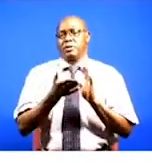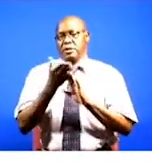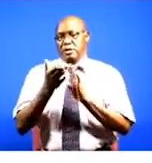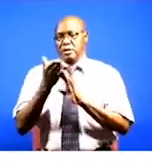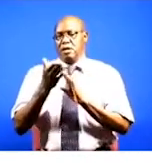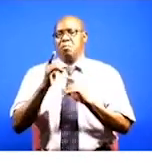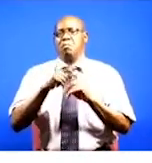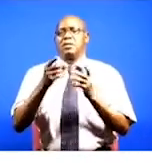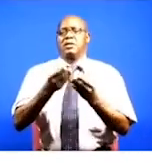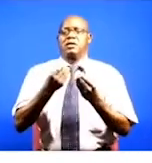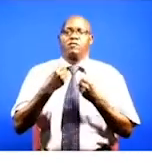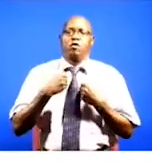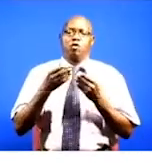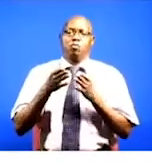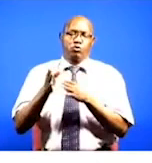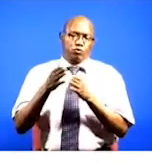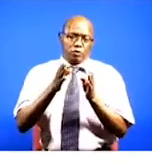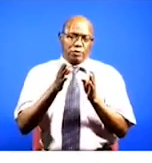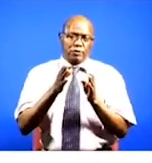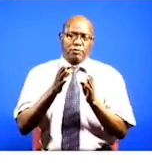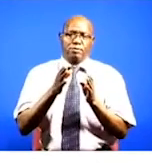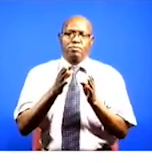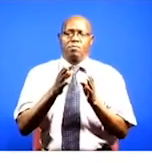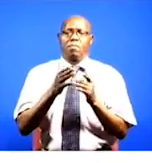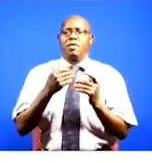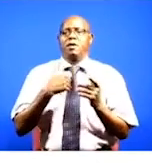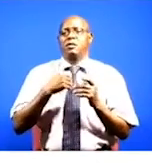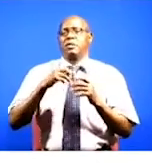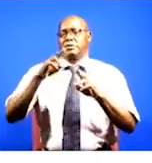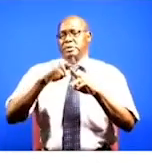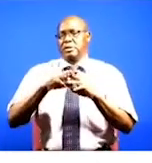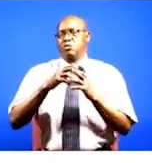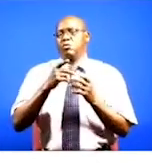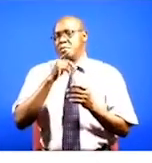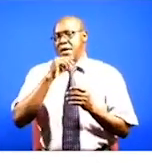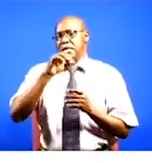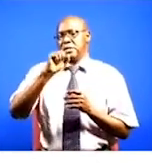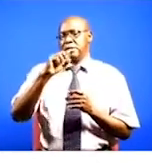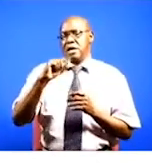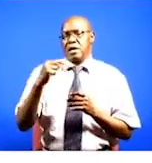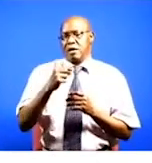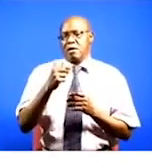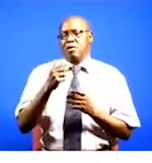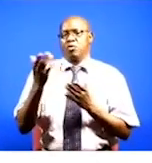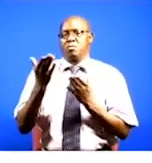lakini mtupatie nafasi huyu captain na bwana San, tutakaa ili tulete maneno mazuri kwenu. Na